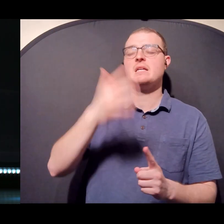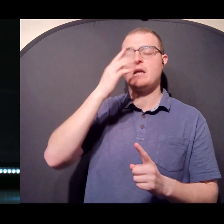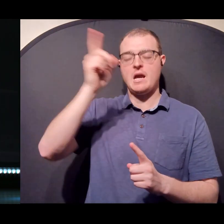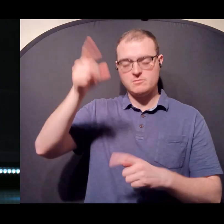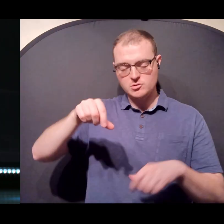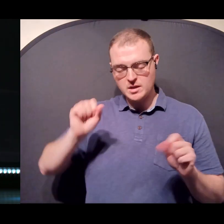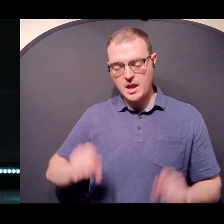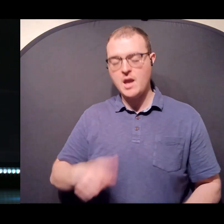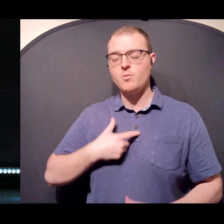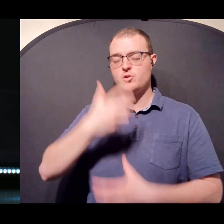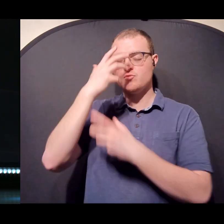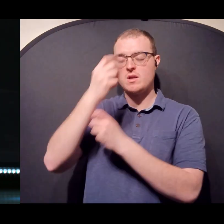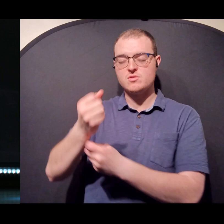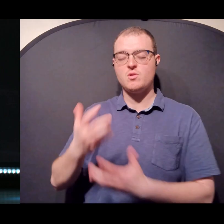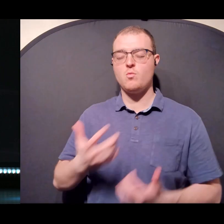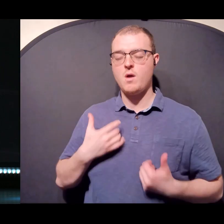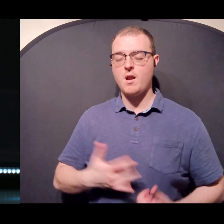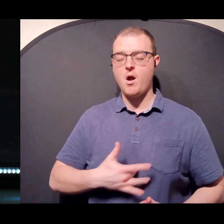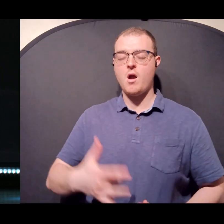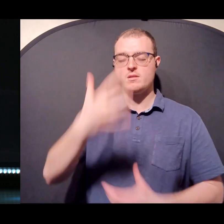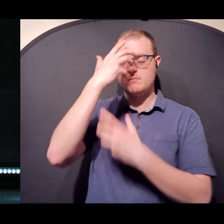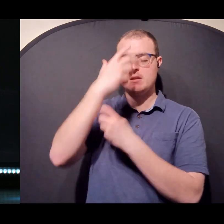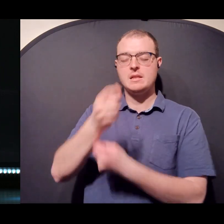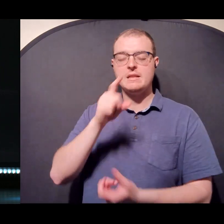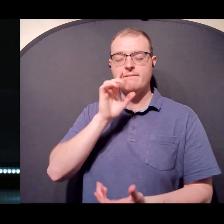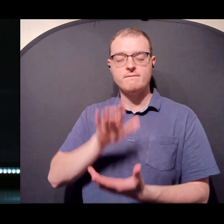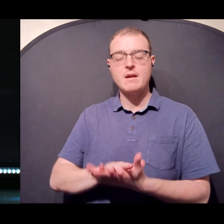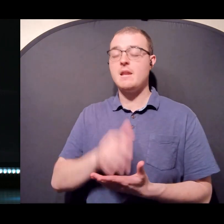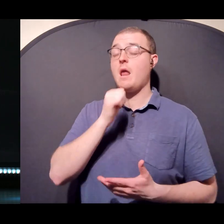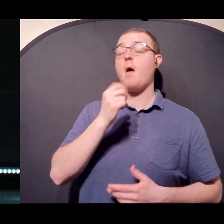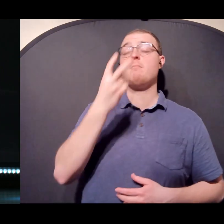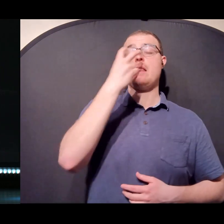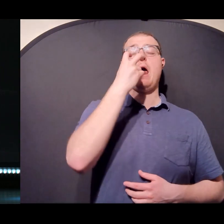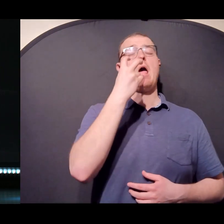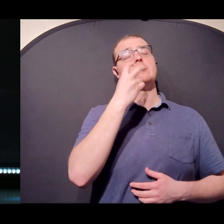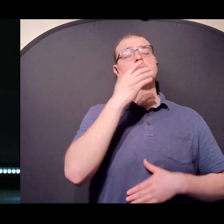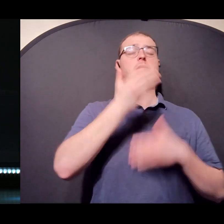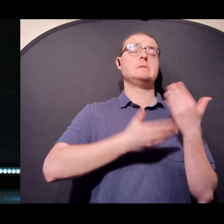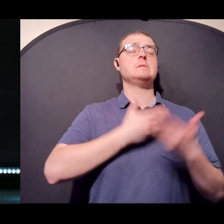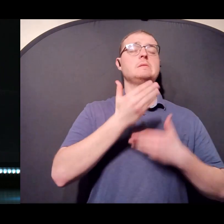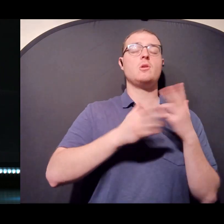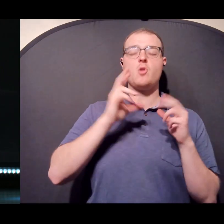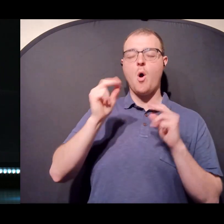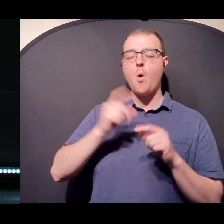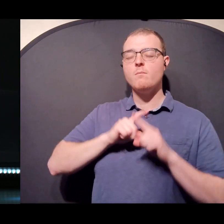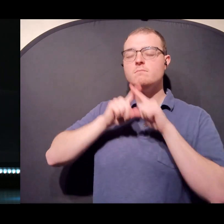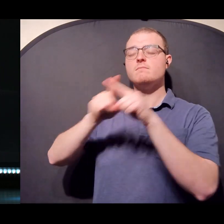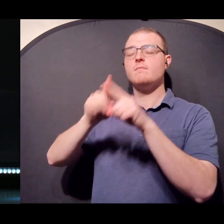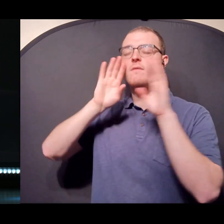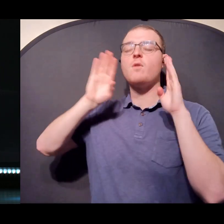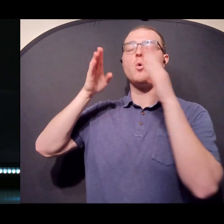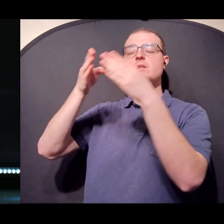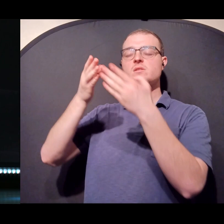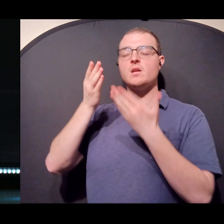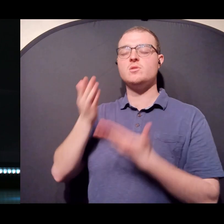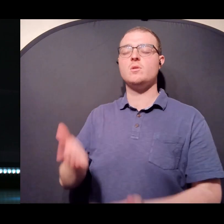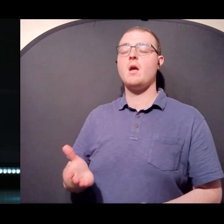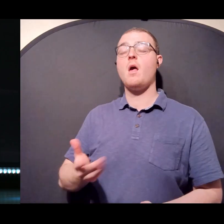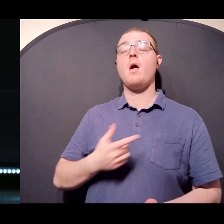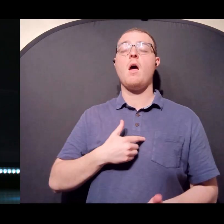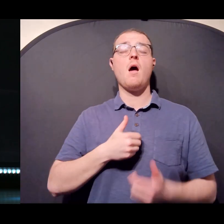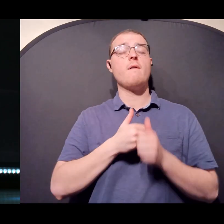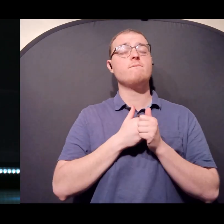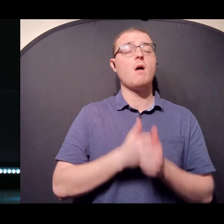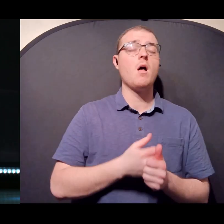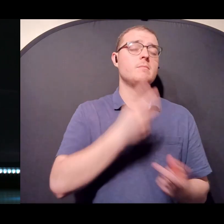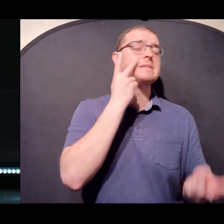capacity, build it in our hearts. We trust in you. It's not blind faith, it's focused faith. I'm not walking by sight, I'm walking